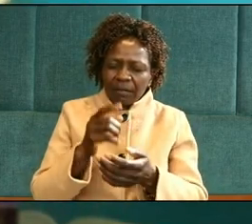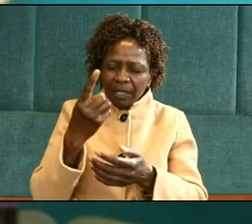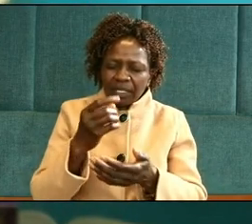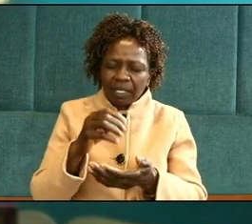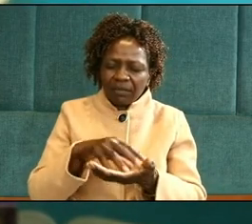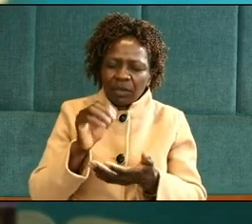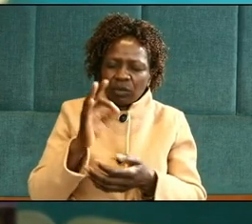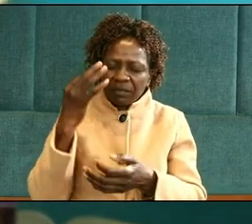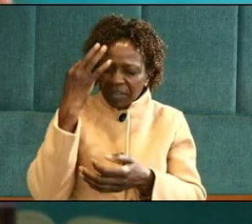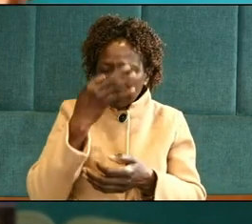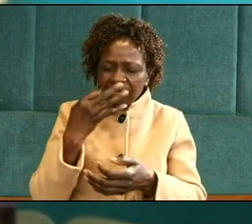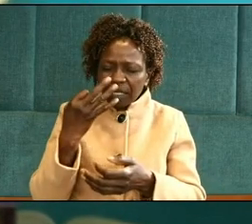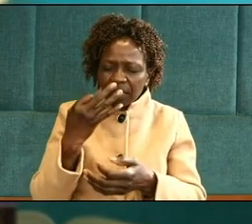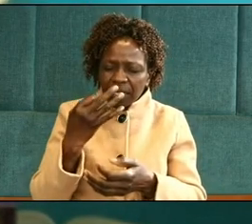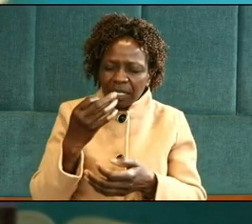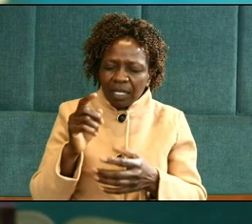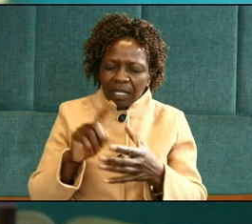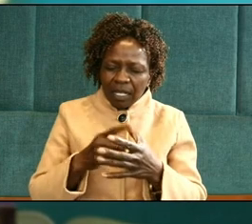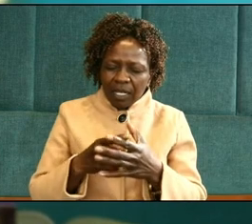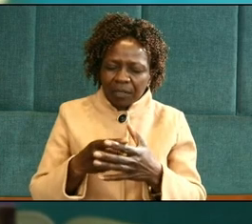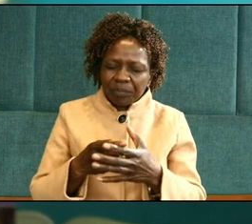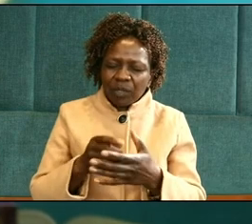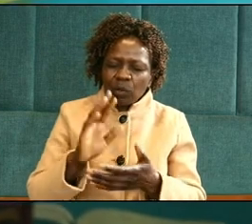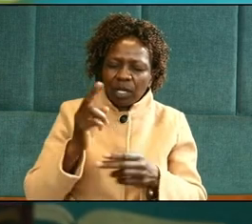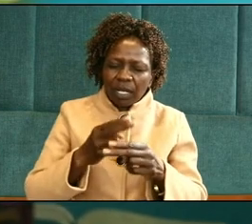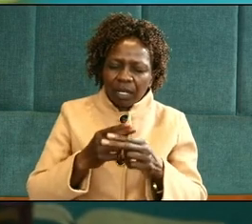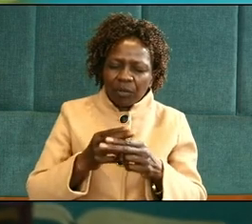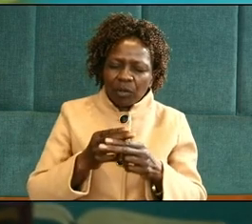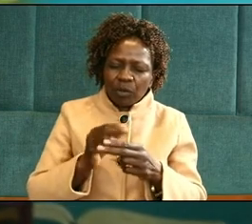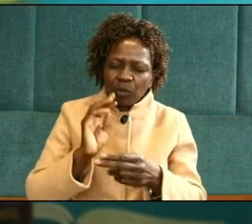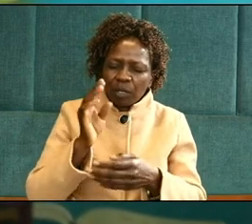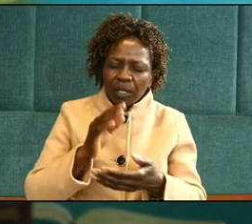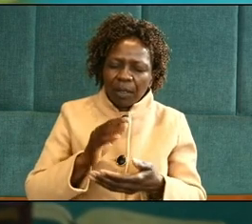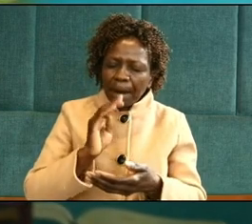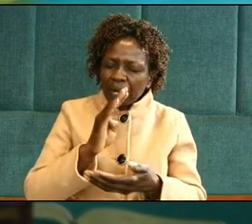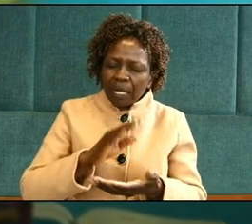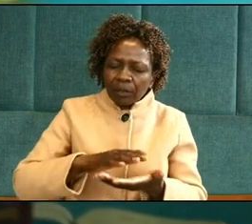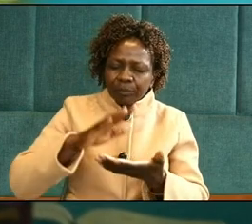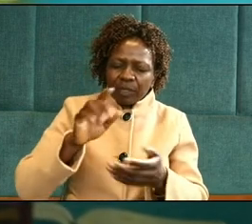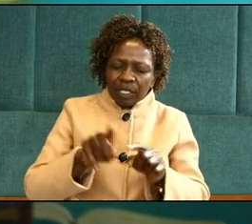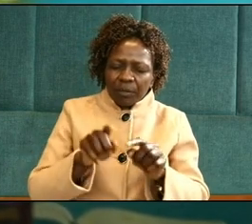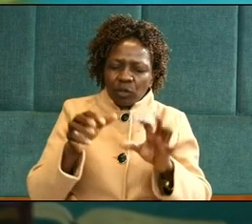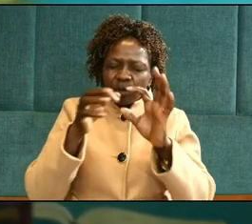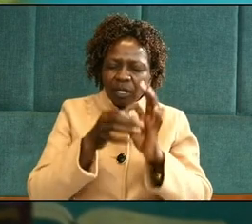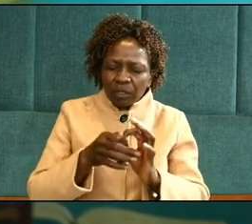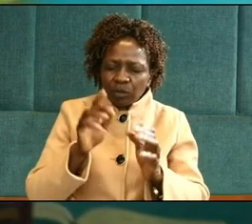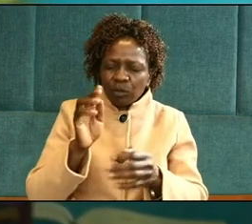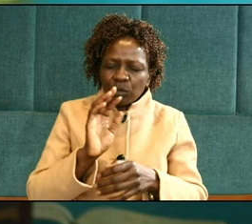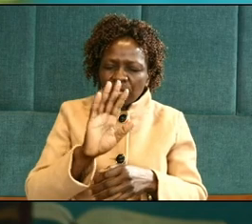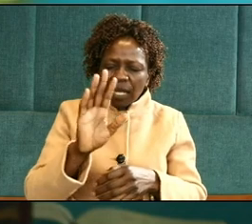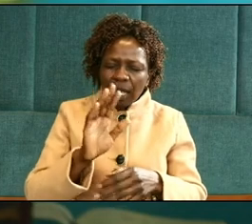when they would have found your face, it shall be your name that shall be glorified, as you shall connect them to their